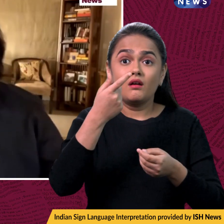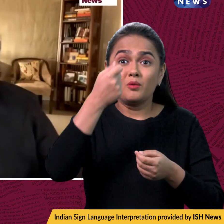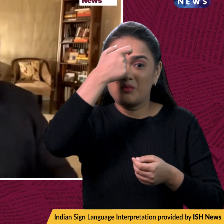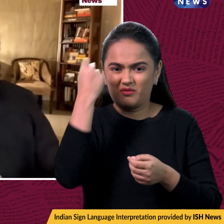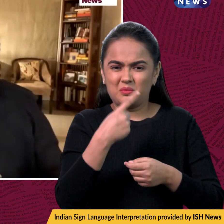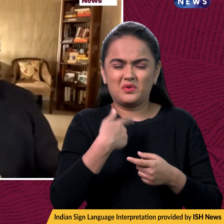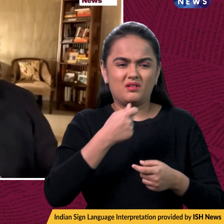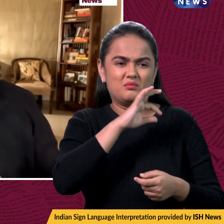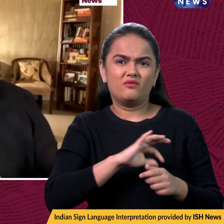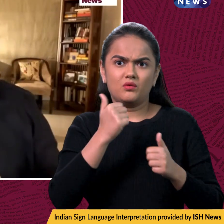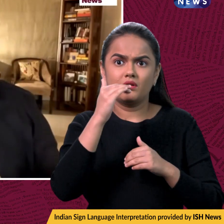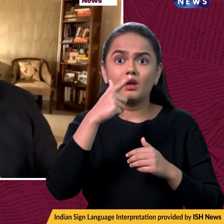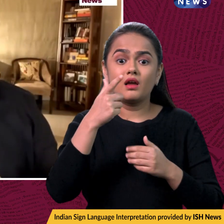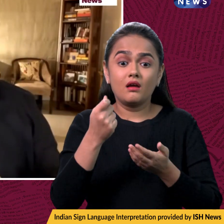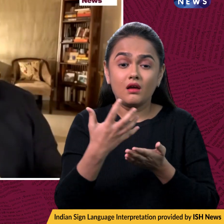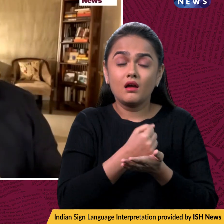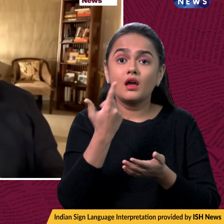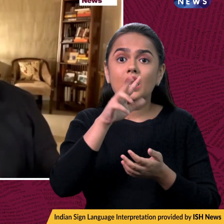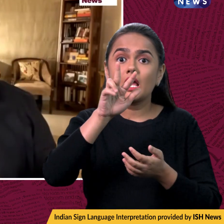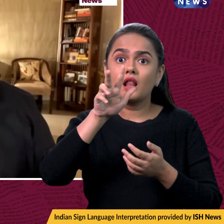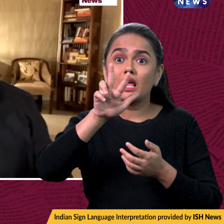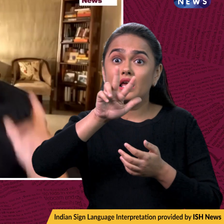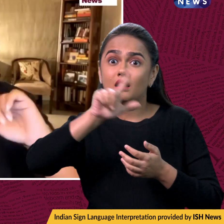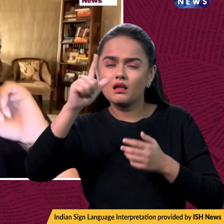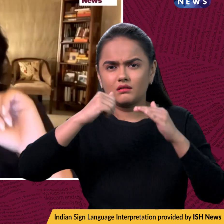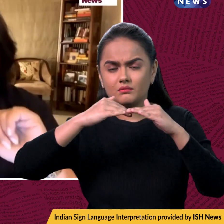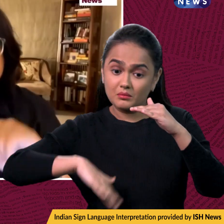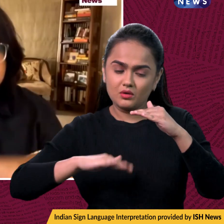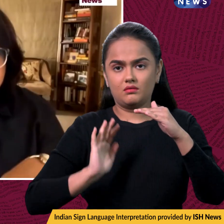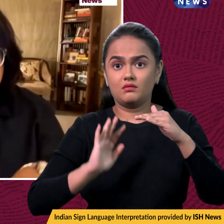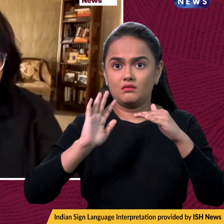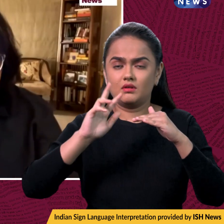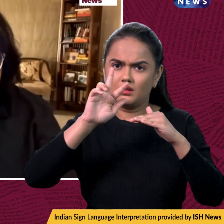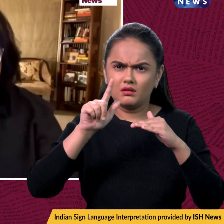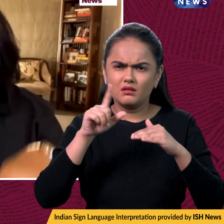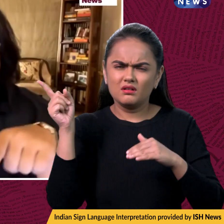of society an income limit of 8 lakh per annum. This was questioned in the